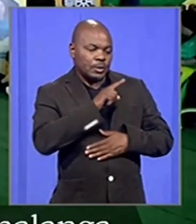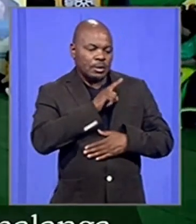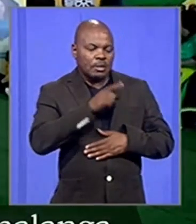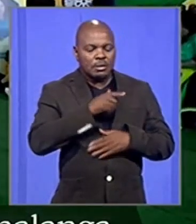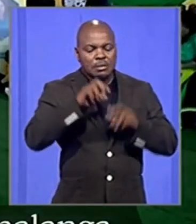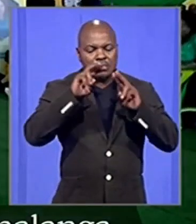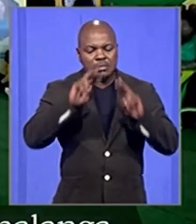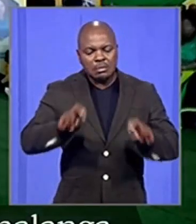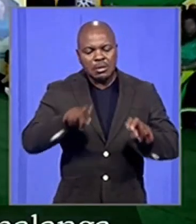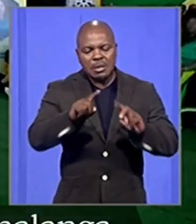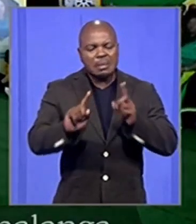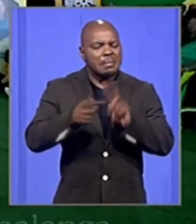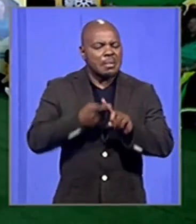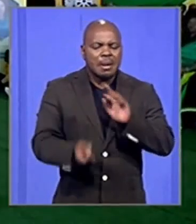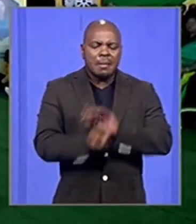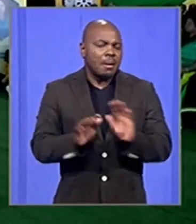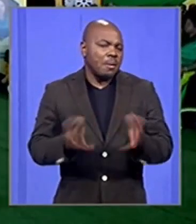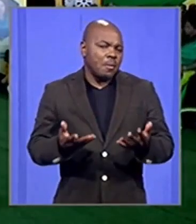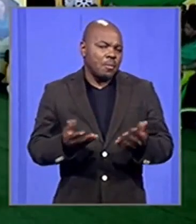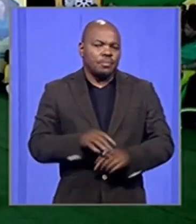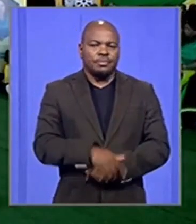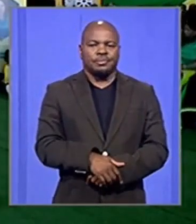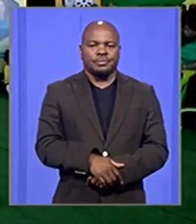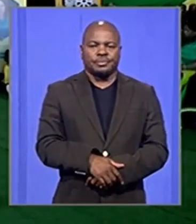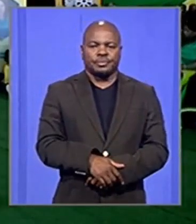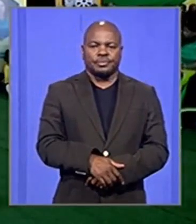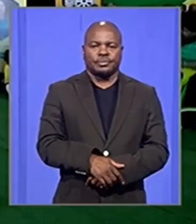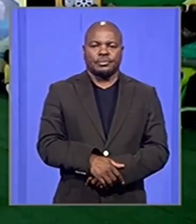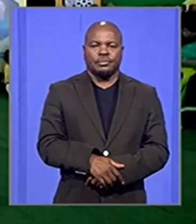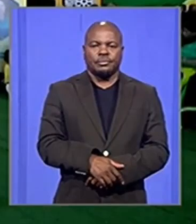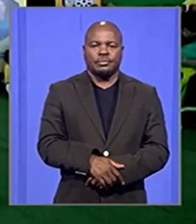hlotšego kotsi di sa le gare di tšwela pele.